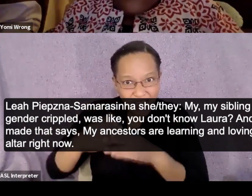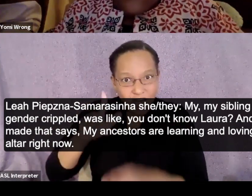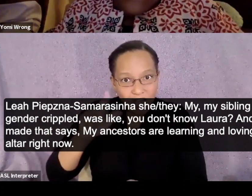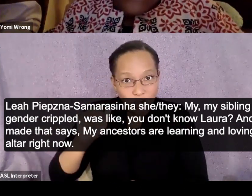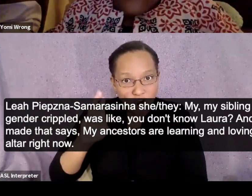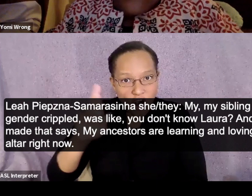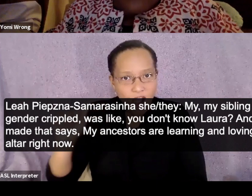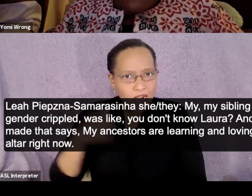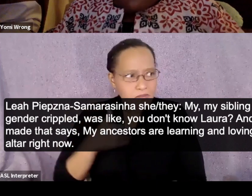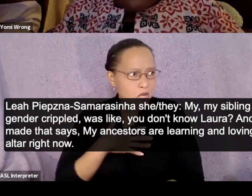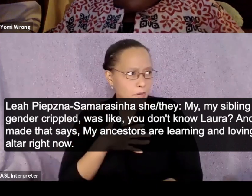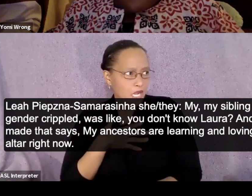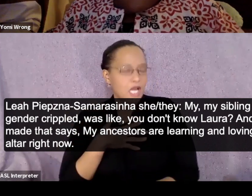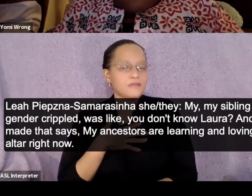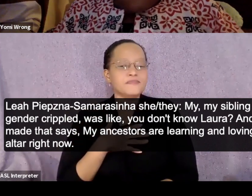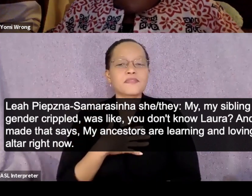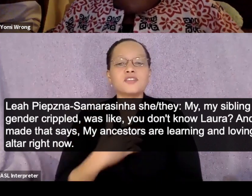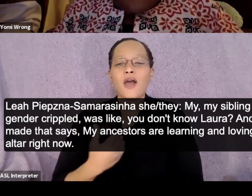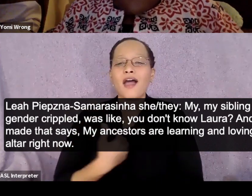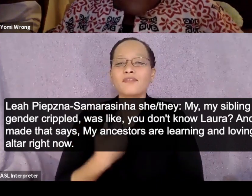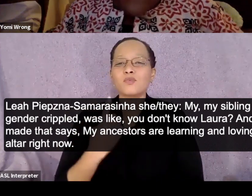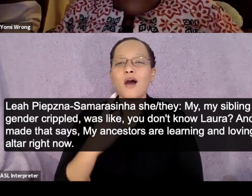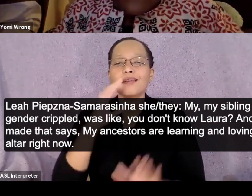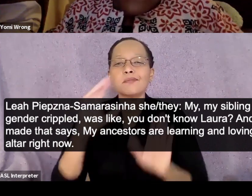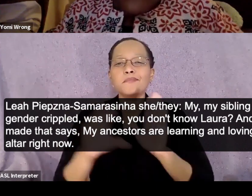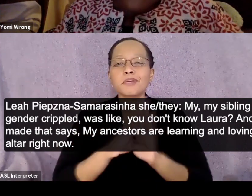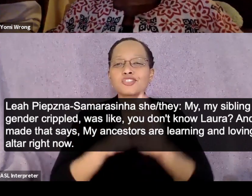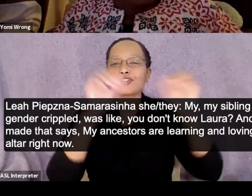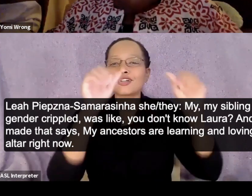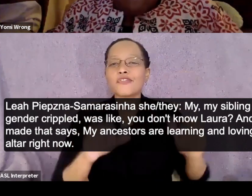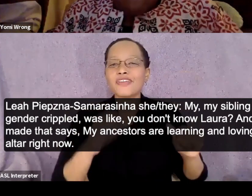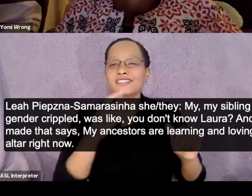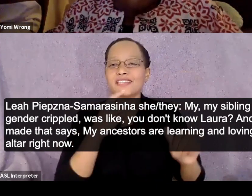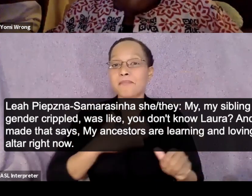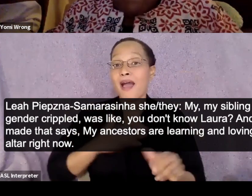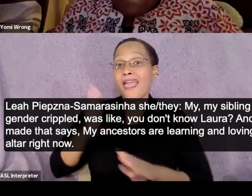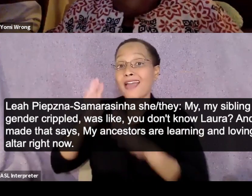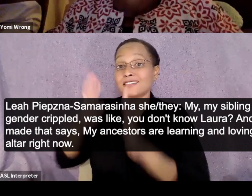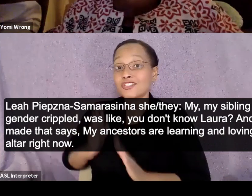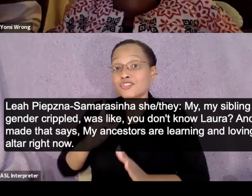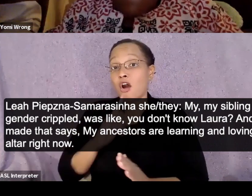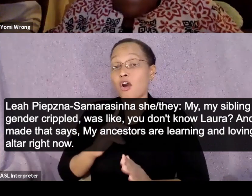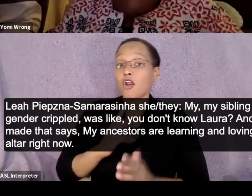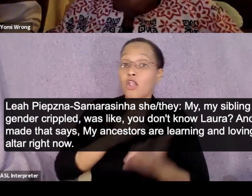print that a friend made that says my ancestors are learning and loving together. That's something Stacey said at my altar right